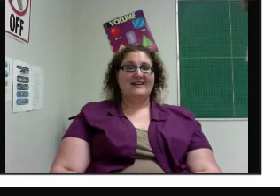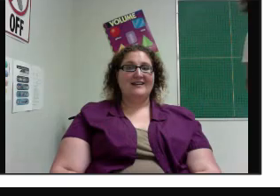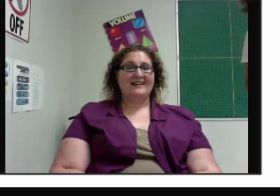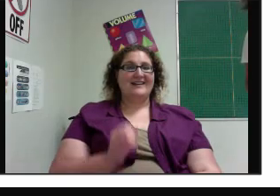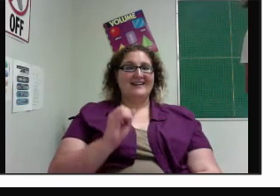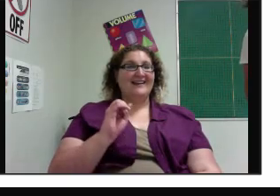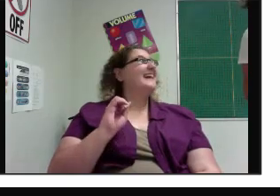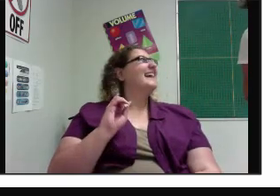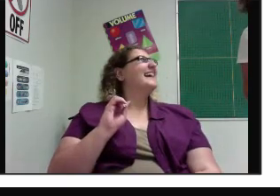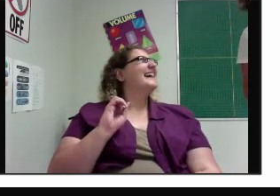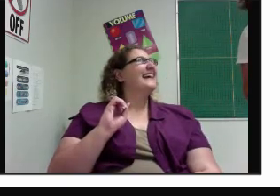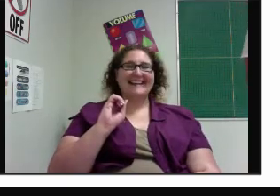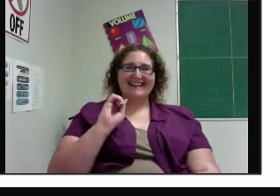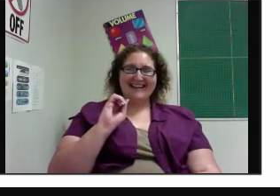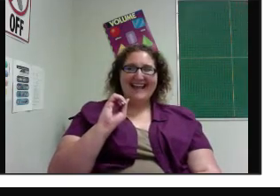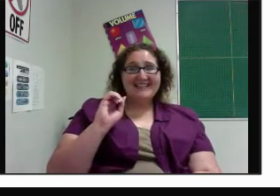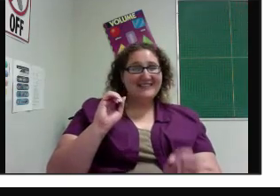or axiom